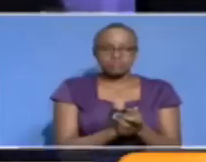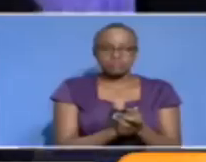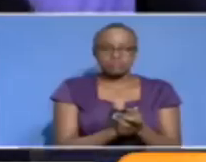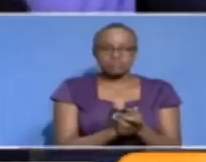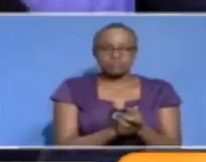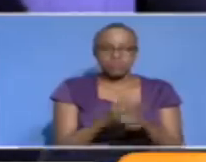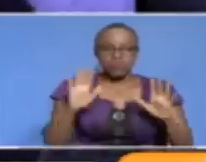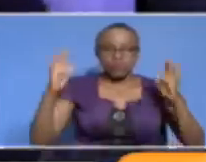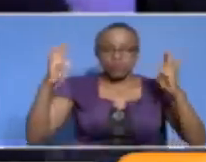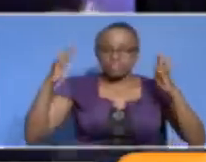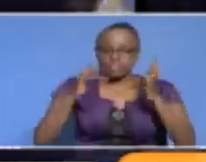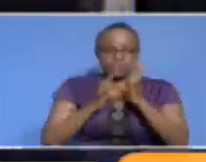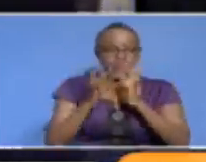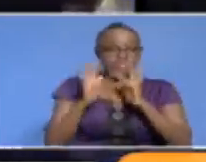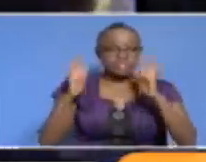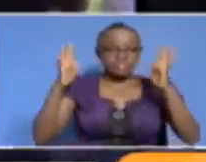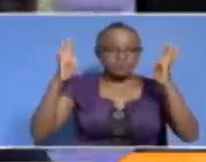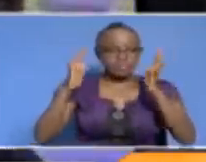This was celebrating Christmas.